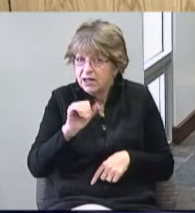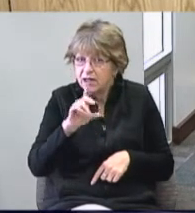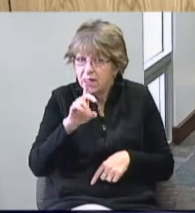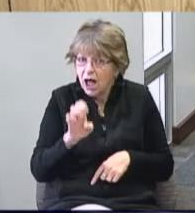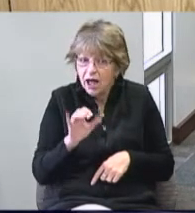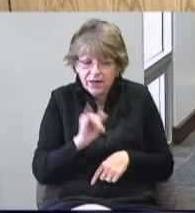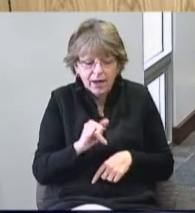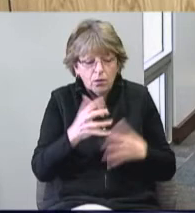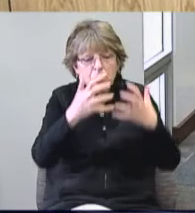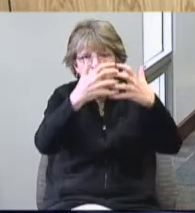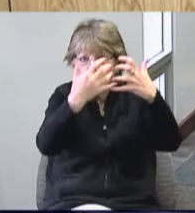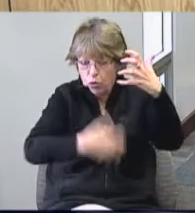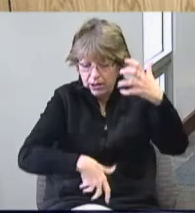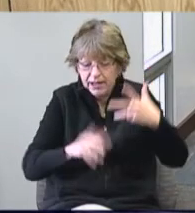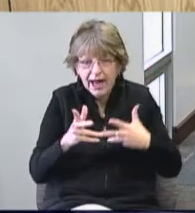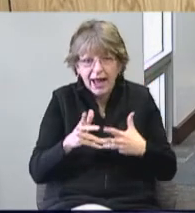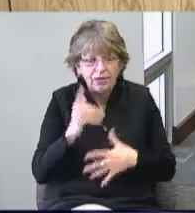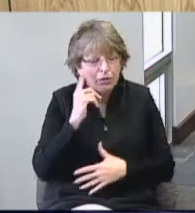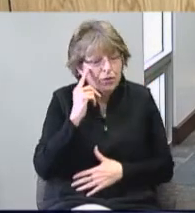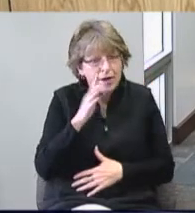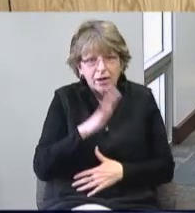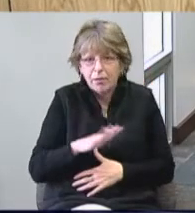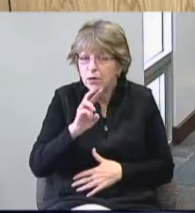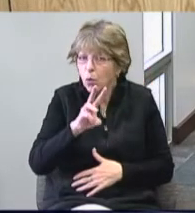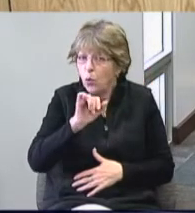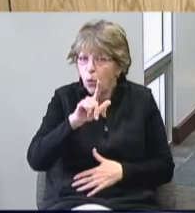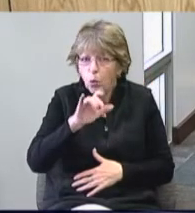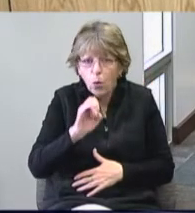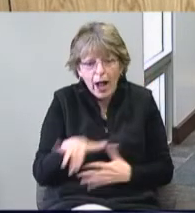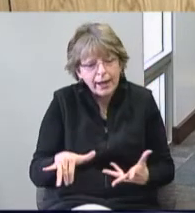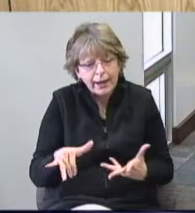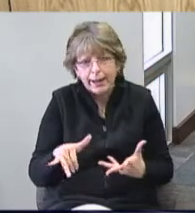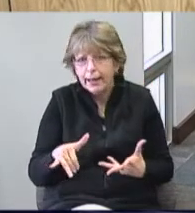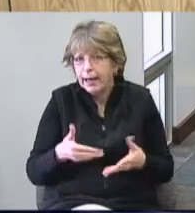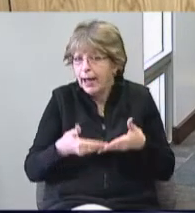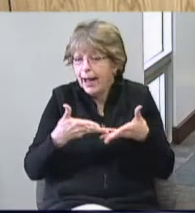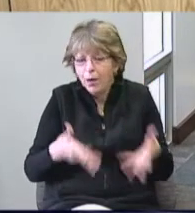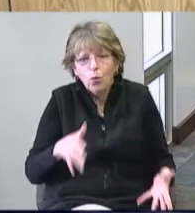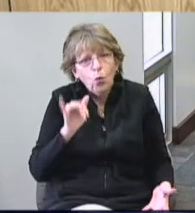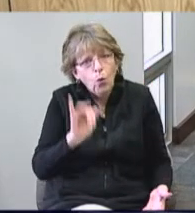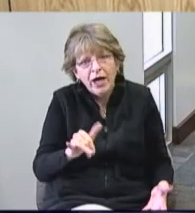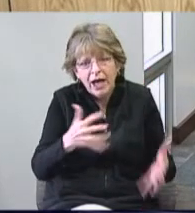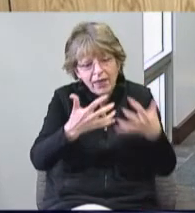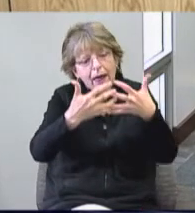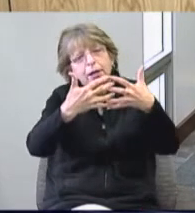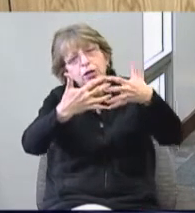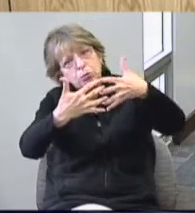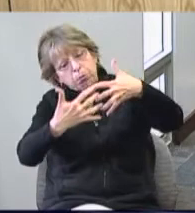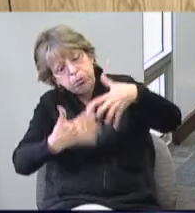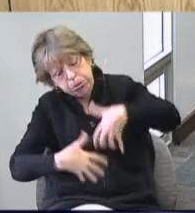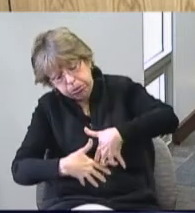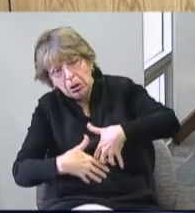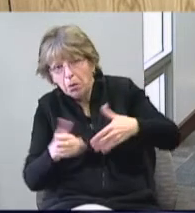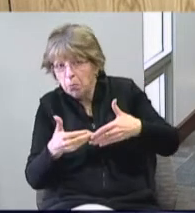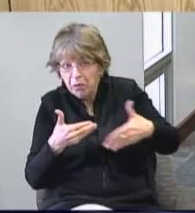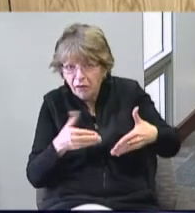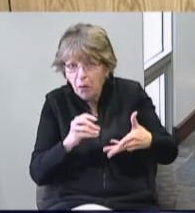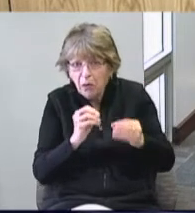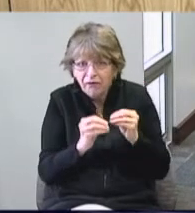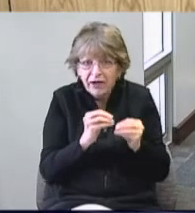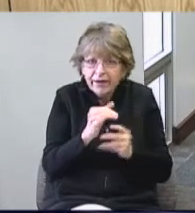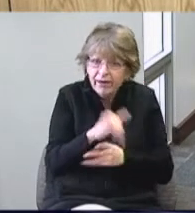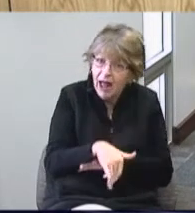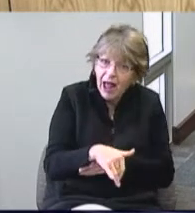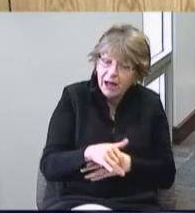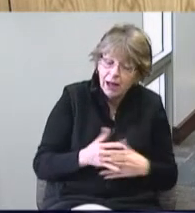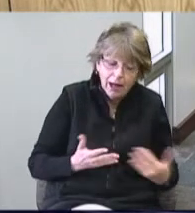the Wiley, unfortunately we let that go to basically rock bottom before we resurrected it. And now at the mall, I'm hearing positive